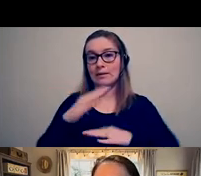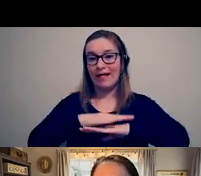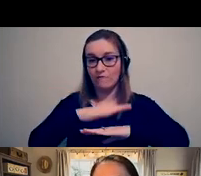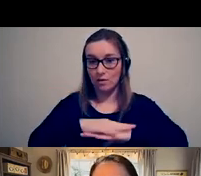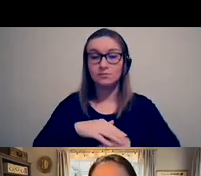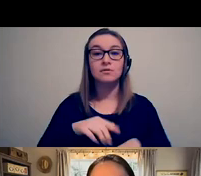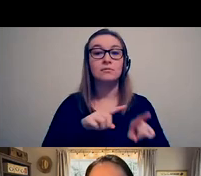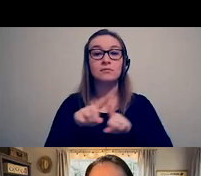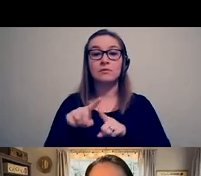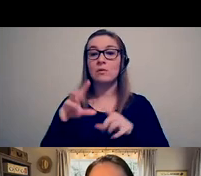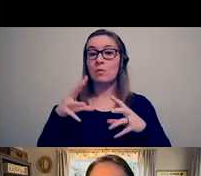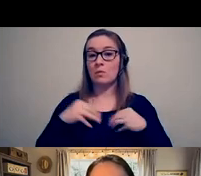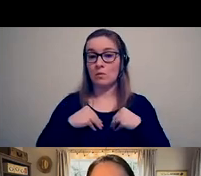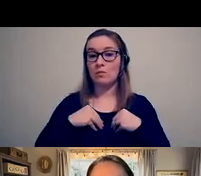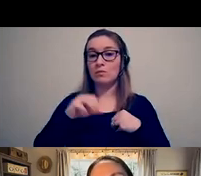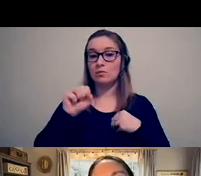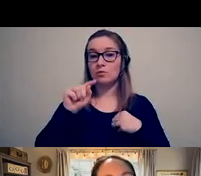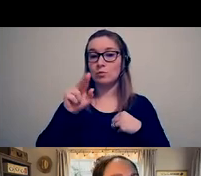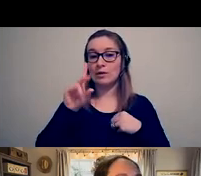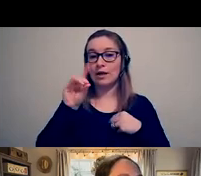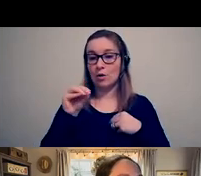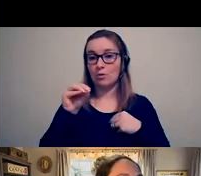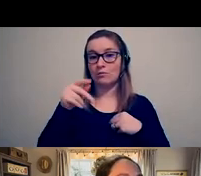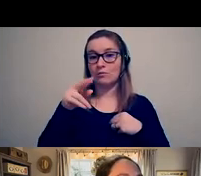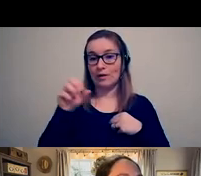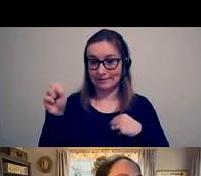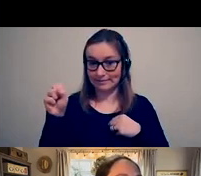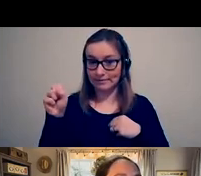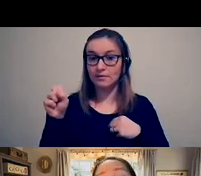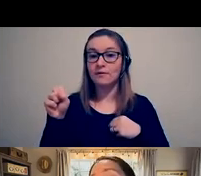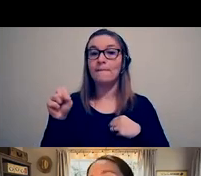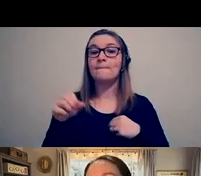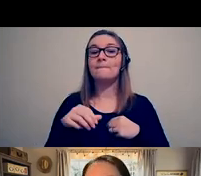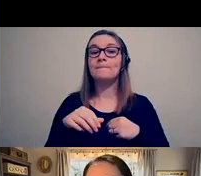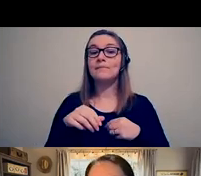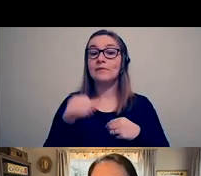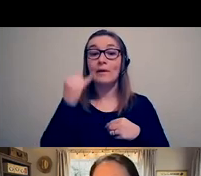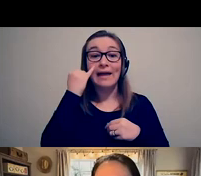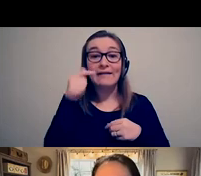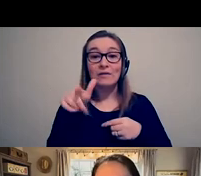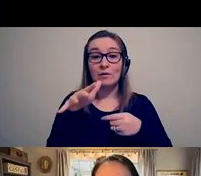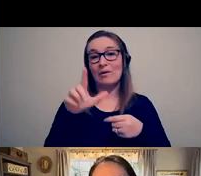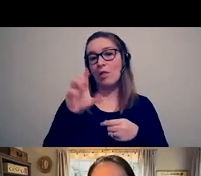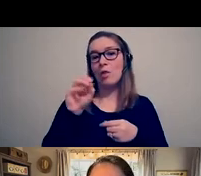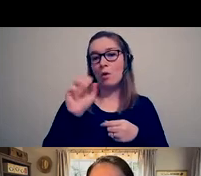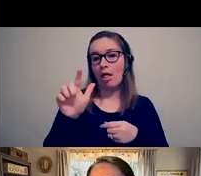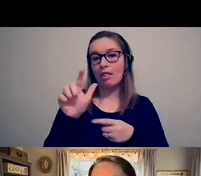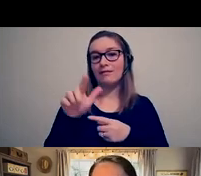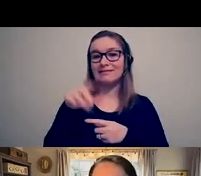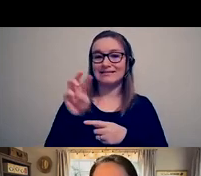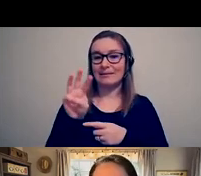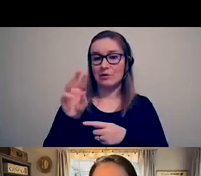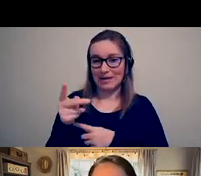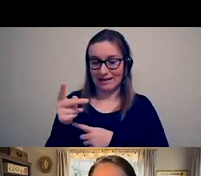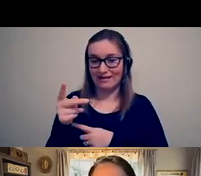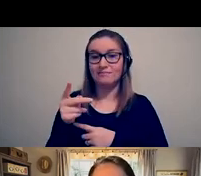of StudioPress and the Genesis themes. So if you are, oh, and Local by WP, which is a tool that developers can use